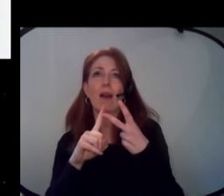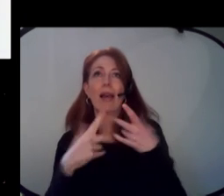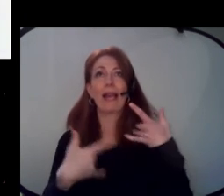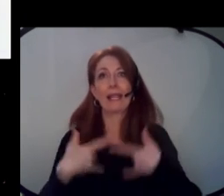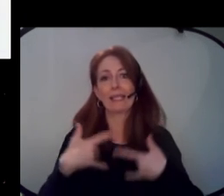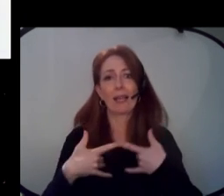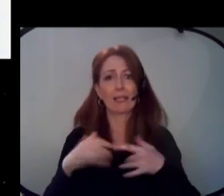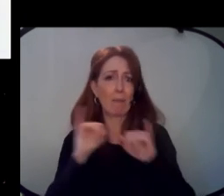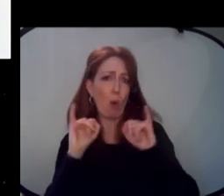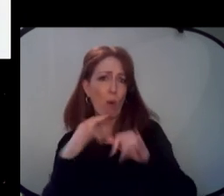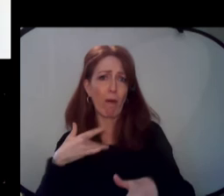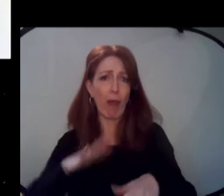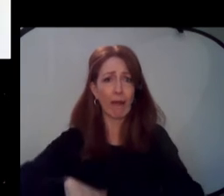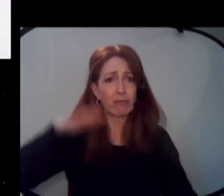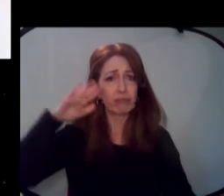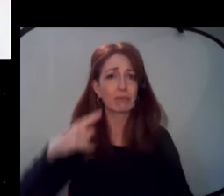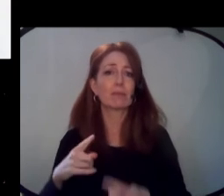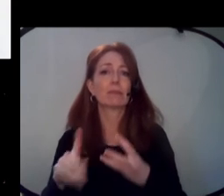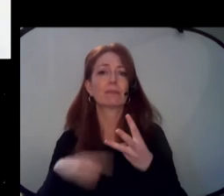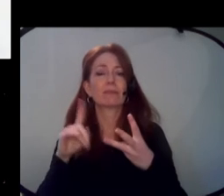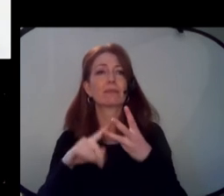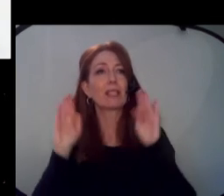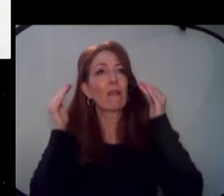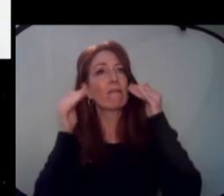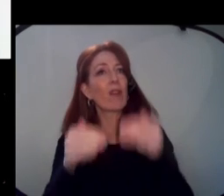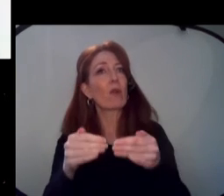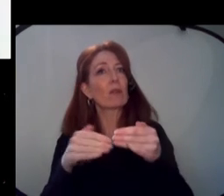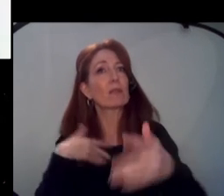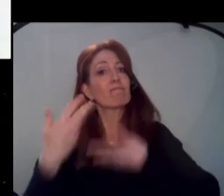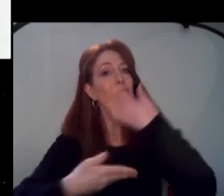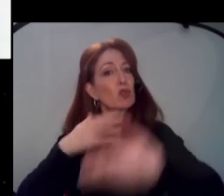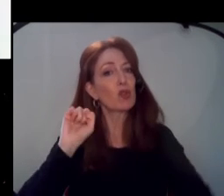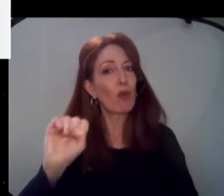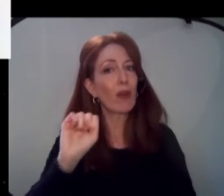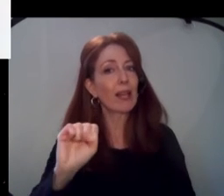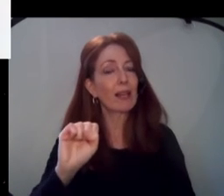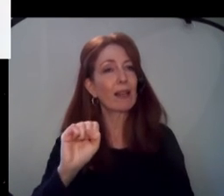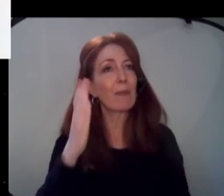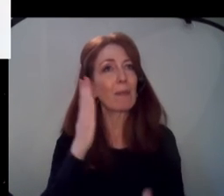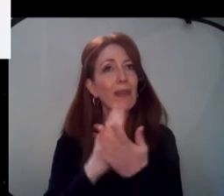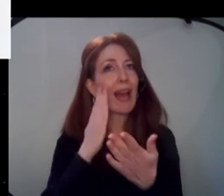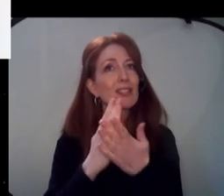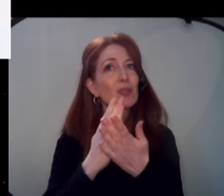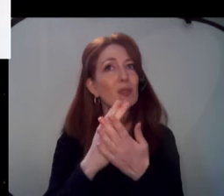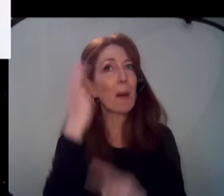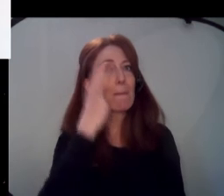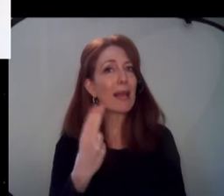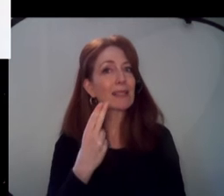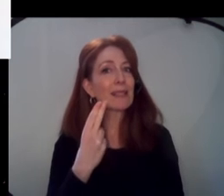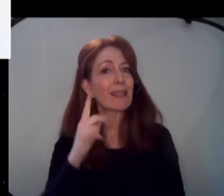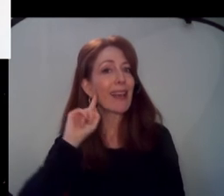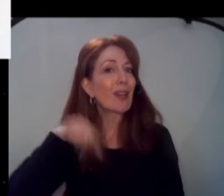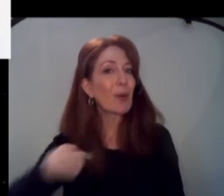story. And it was very, very focused on a biography. And the painting, the actual quality of the painting got slightly dropped out of the